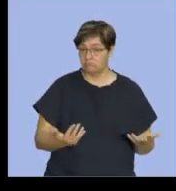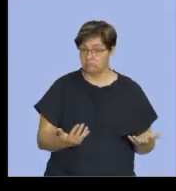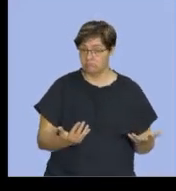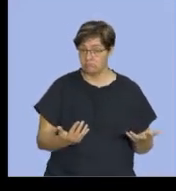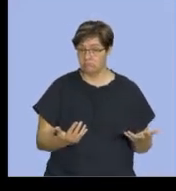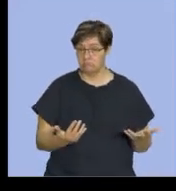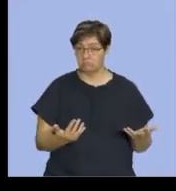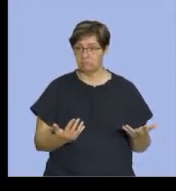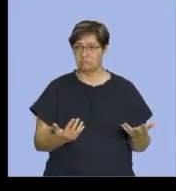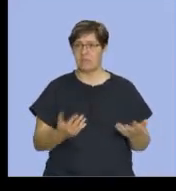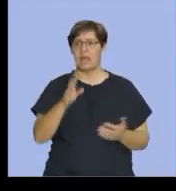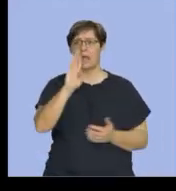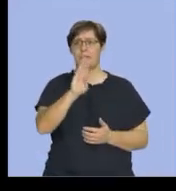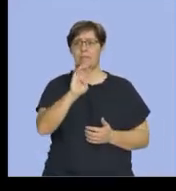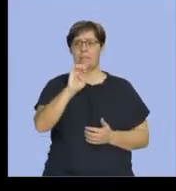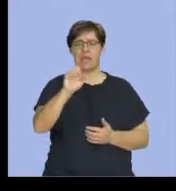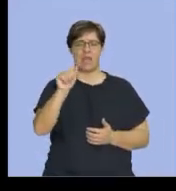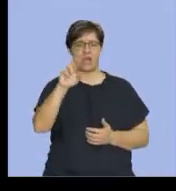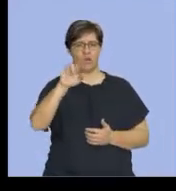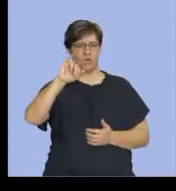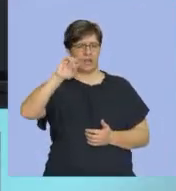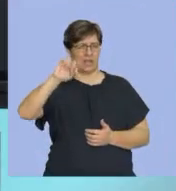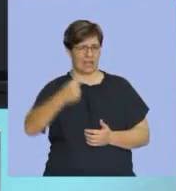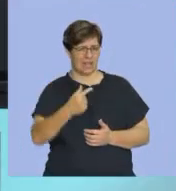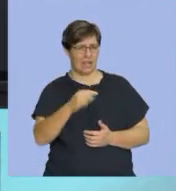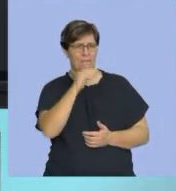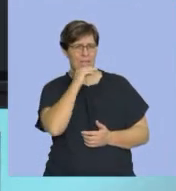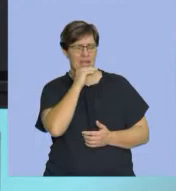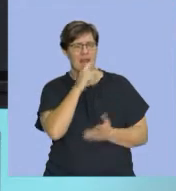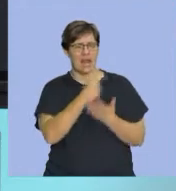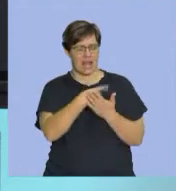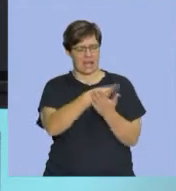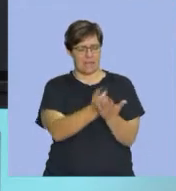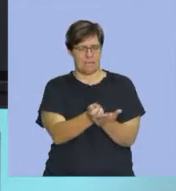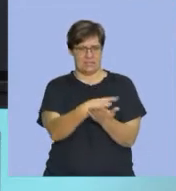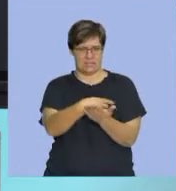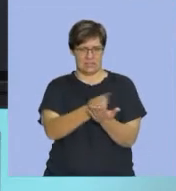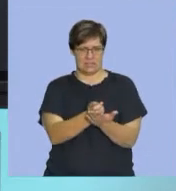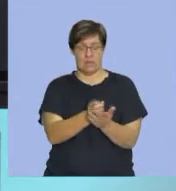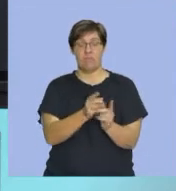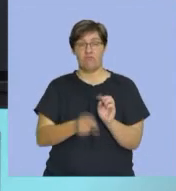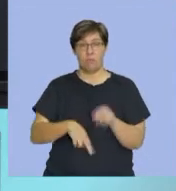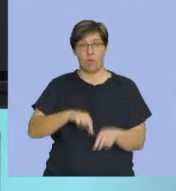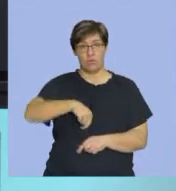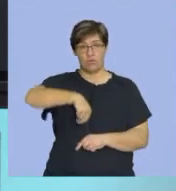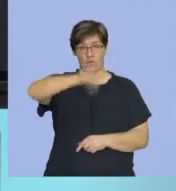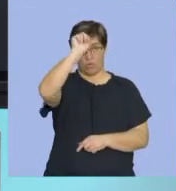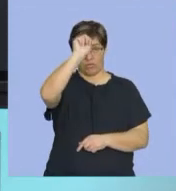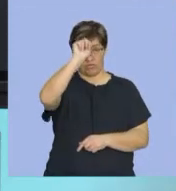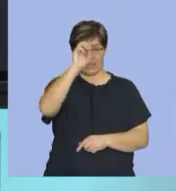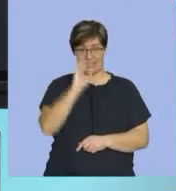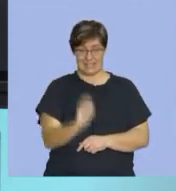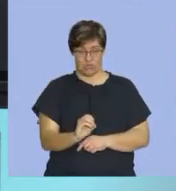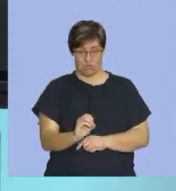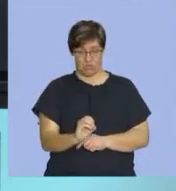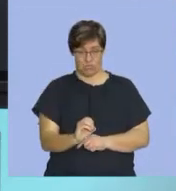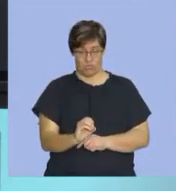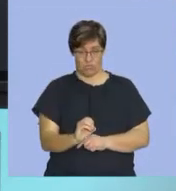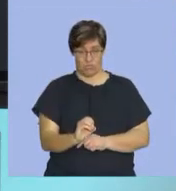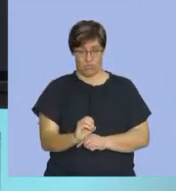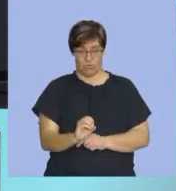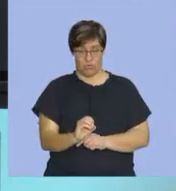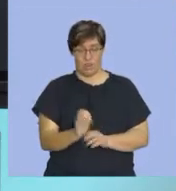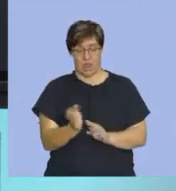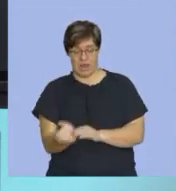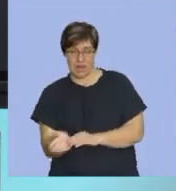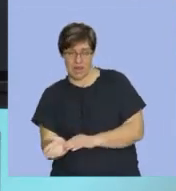Bearing means that I'm measuring like a compass. So I'm going from north, which is 0, and I'm